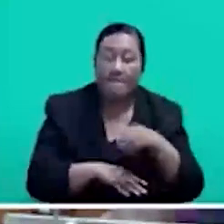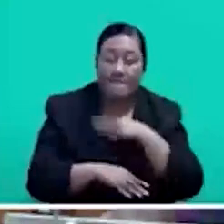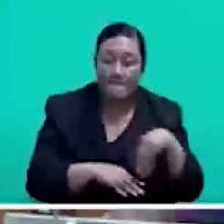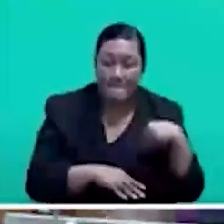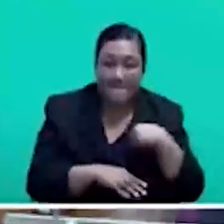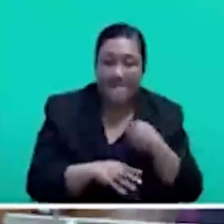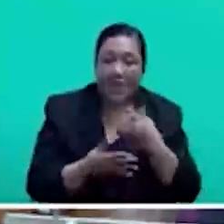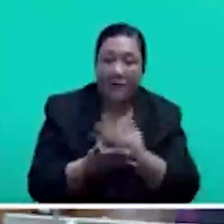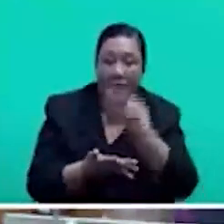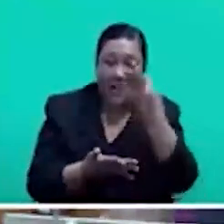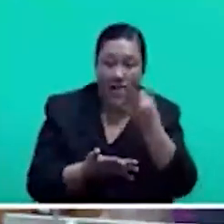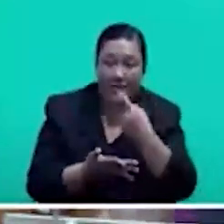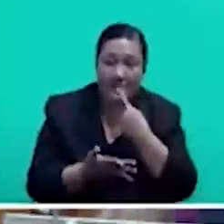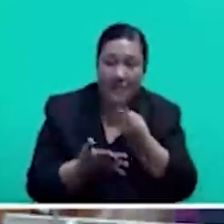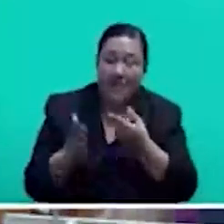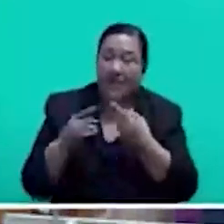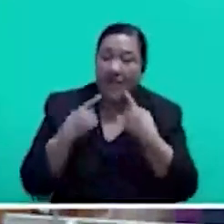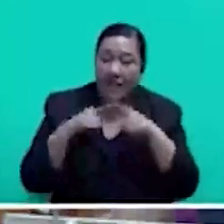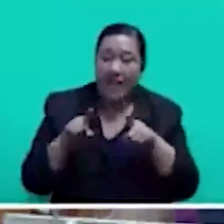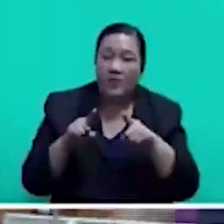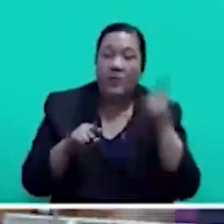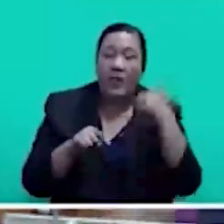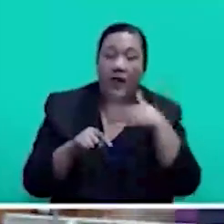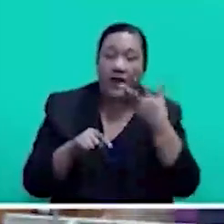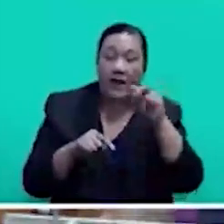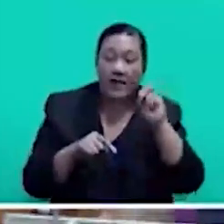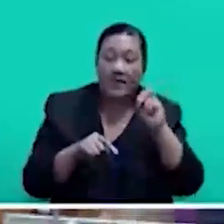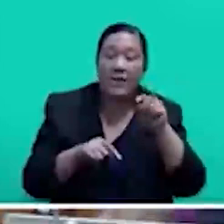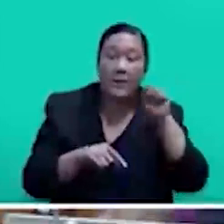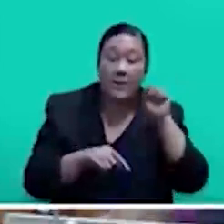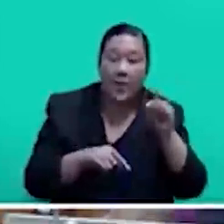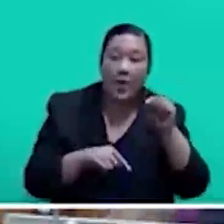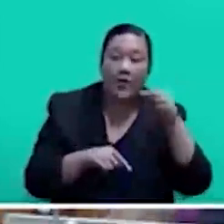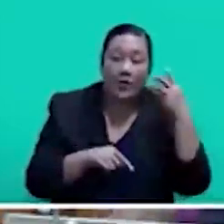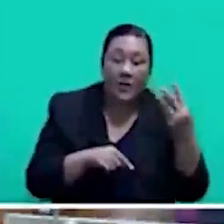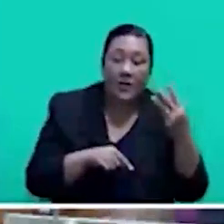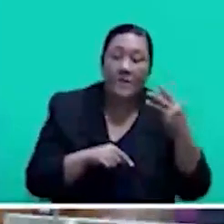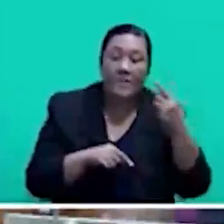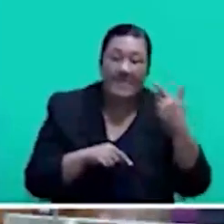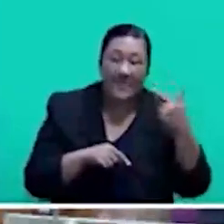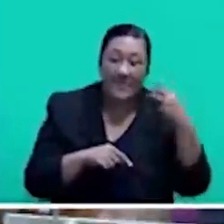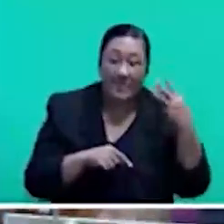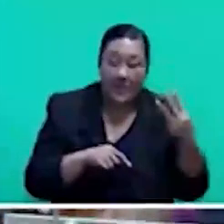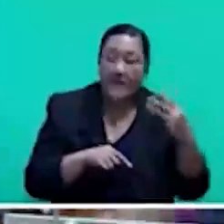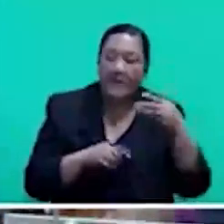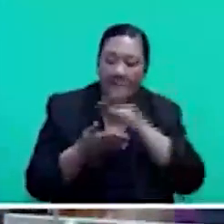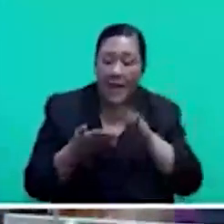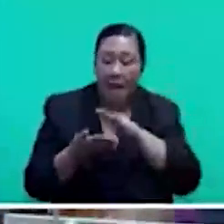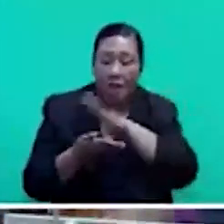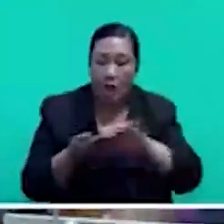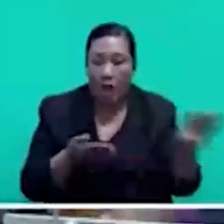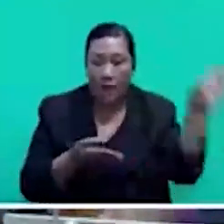Police Force has been allocated a budget of $183.7 million, an increase of $3 million from